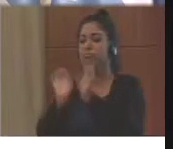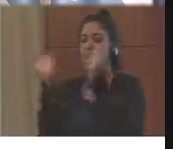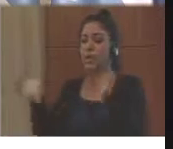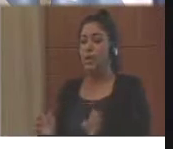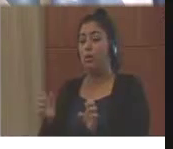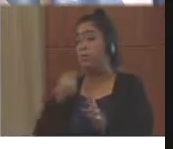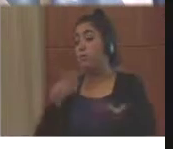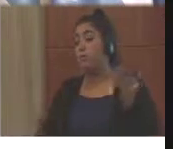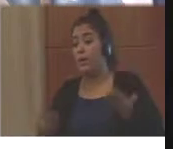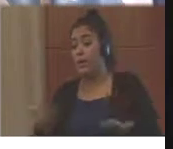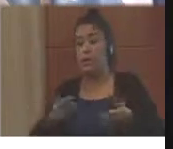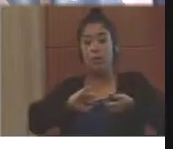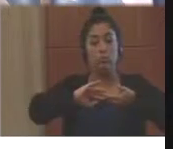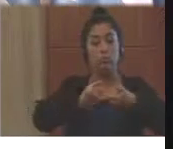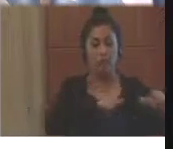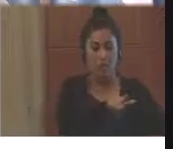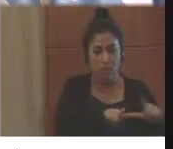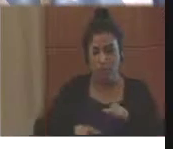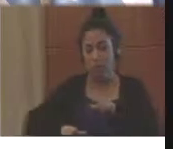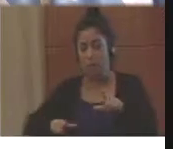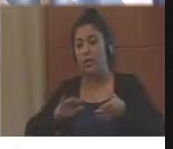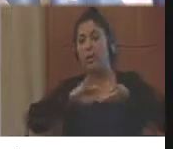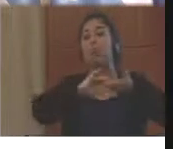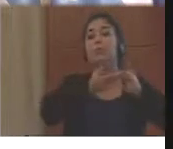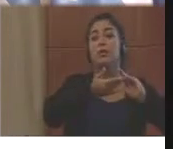in their communities and